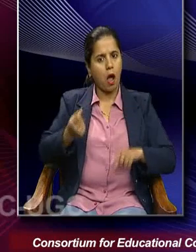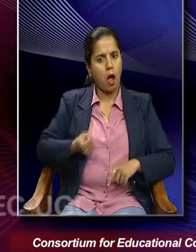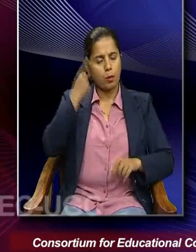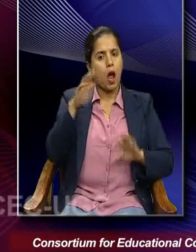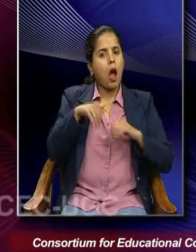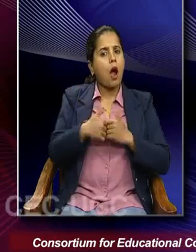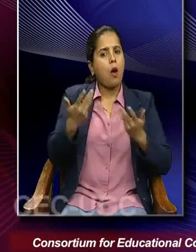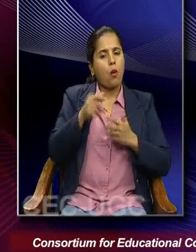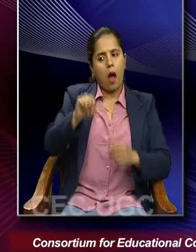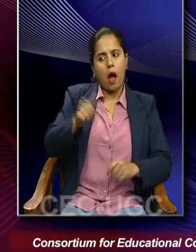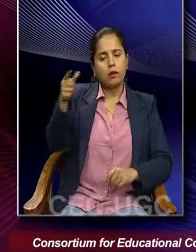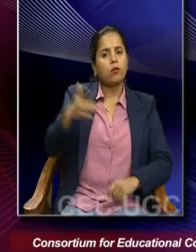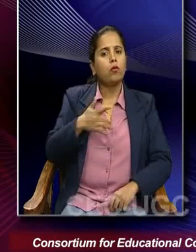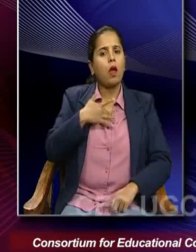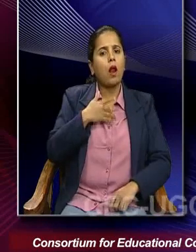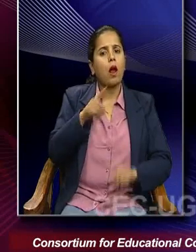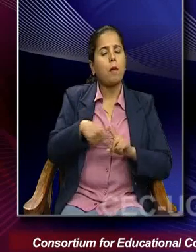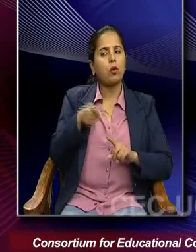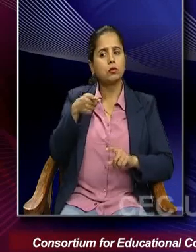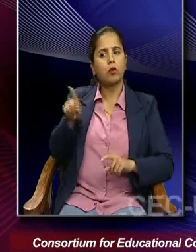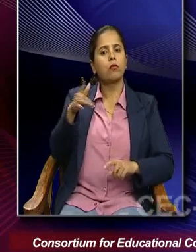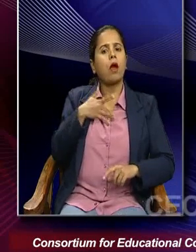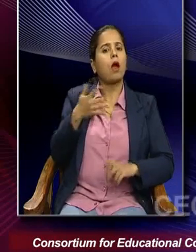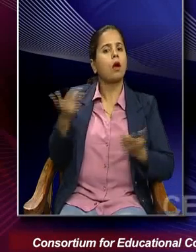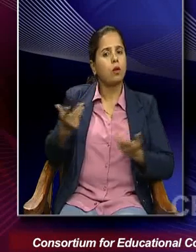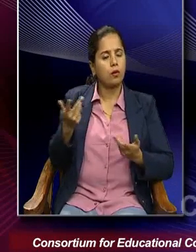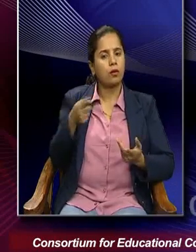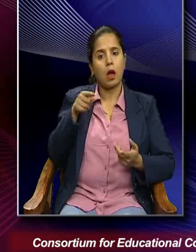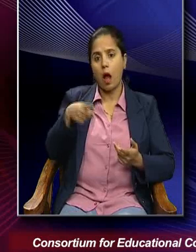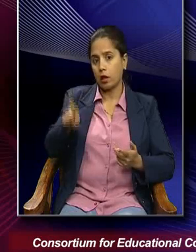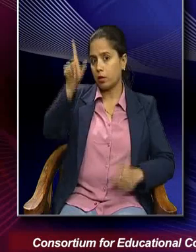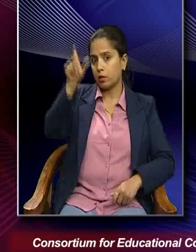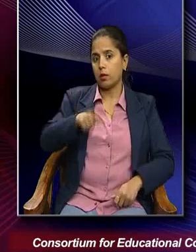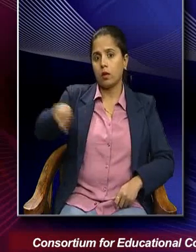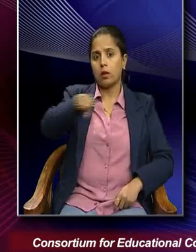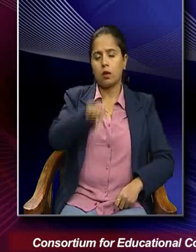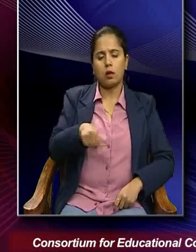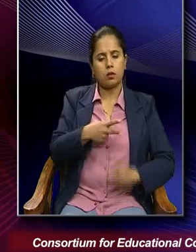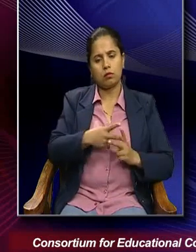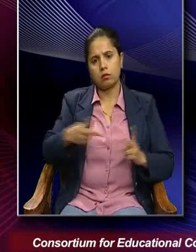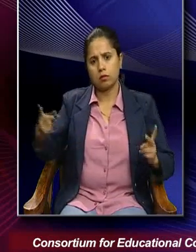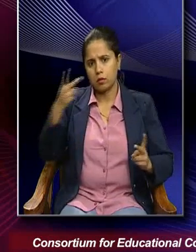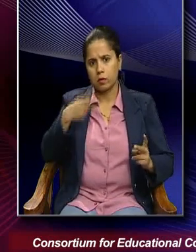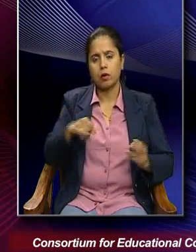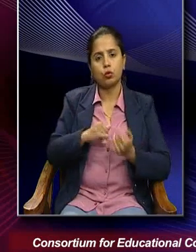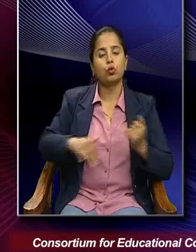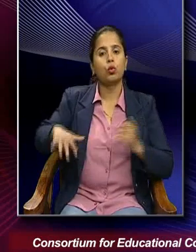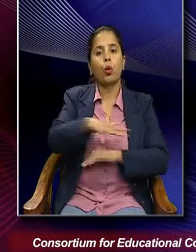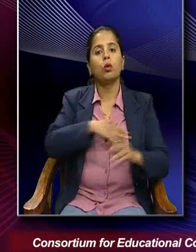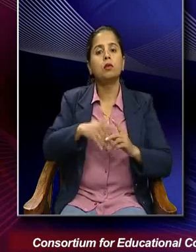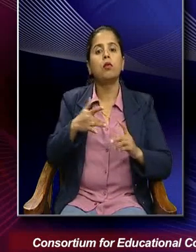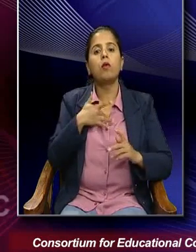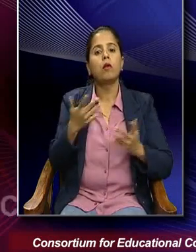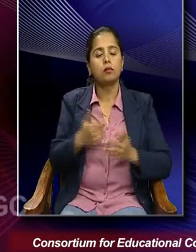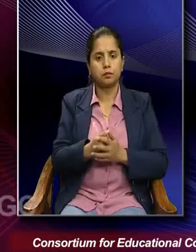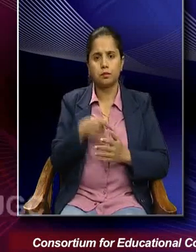how others feel about themselves and others in a variety of social situations.